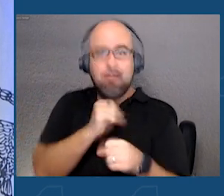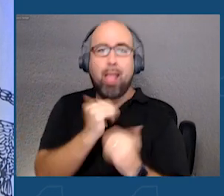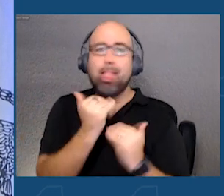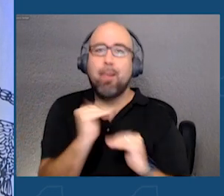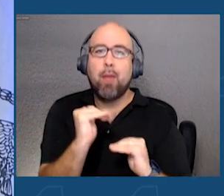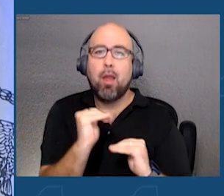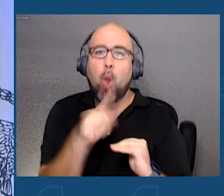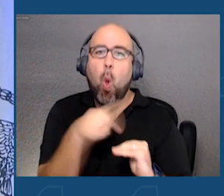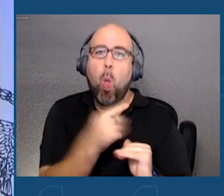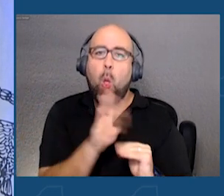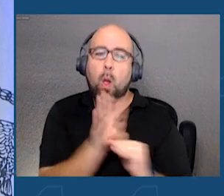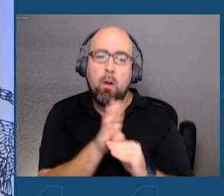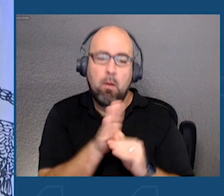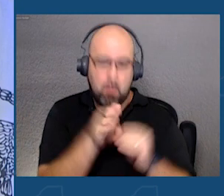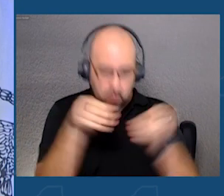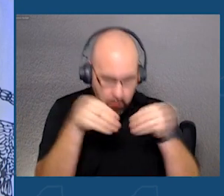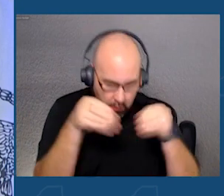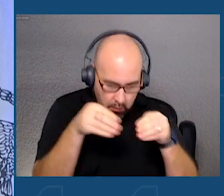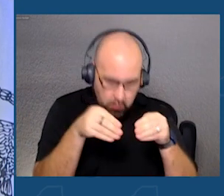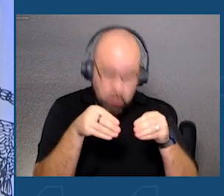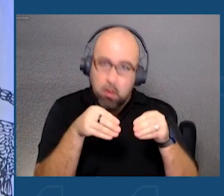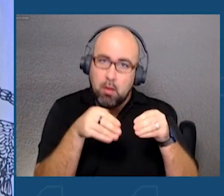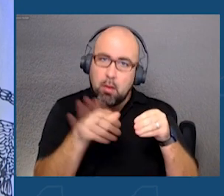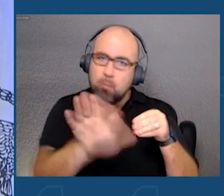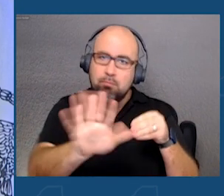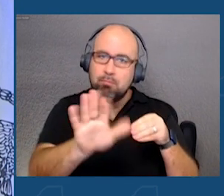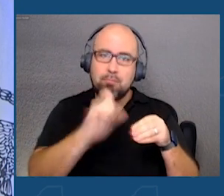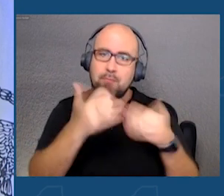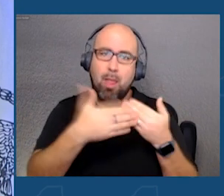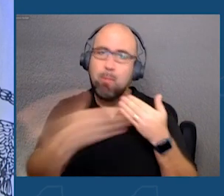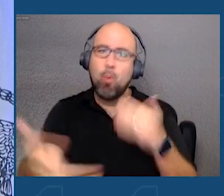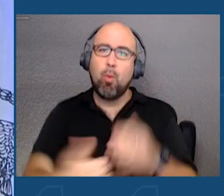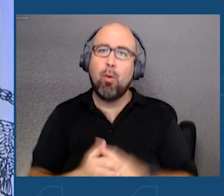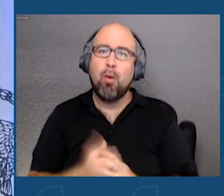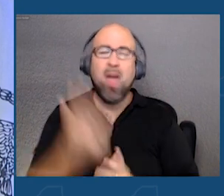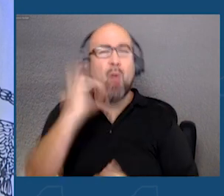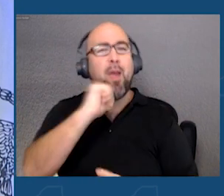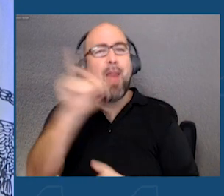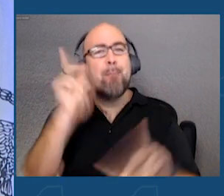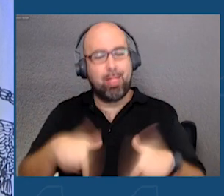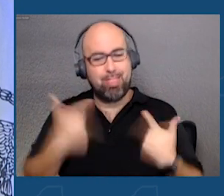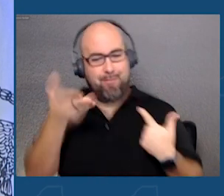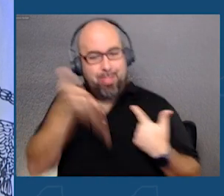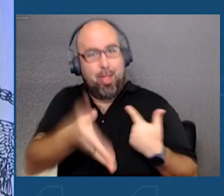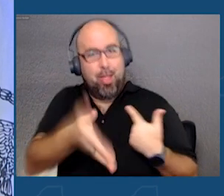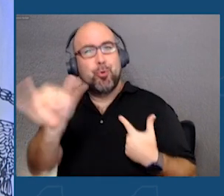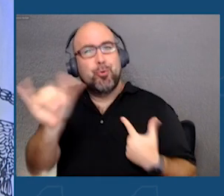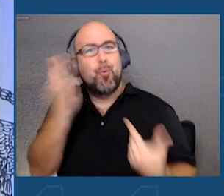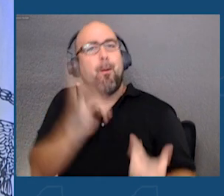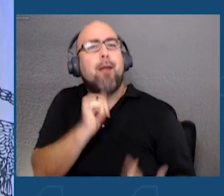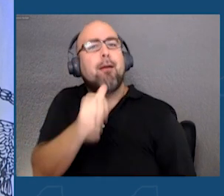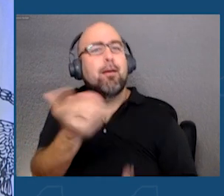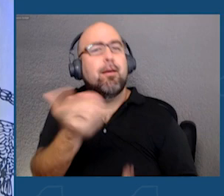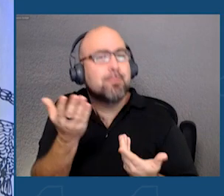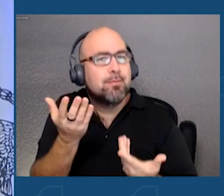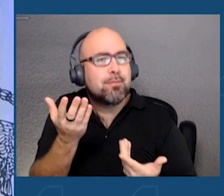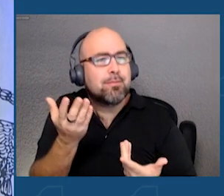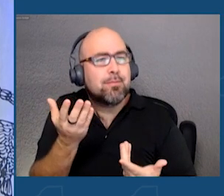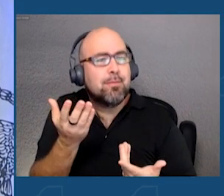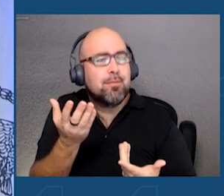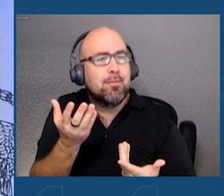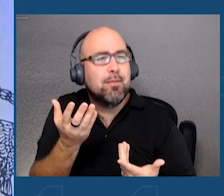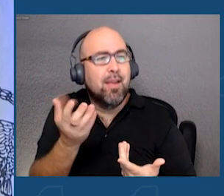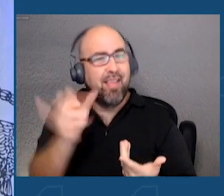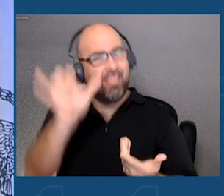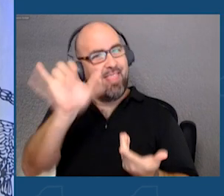be for business any longer. Why can't we have people living there as well? That's the radical idea